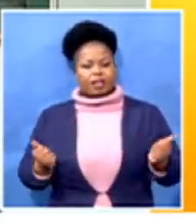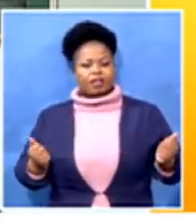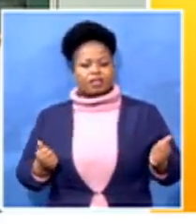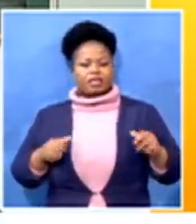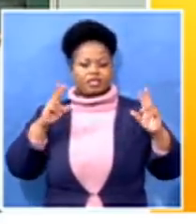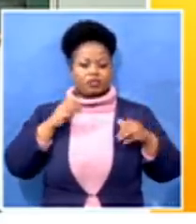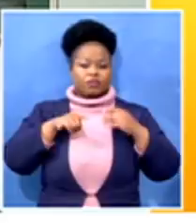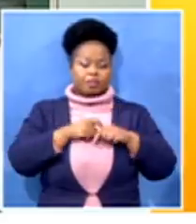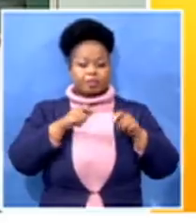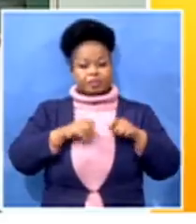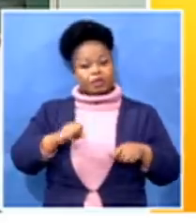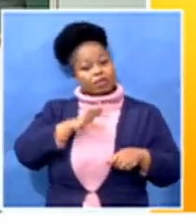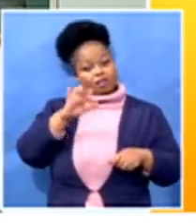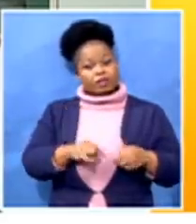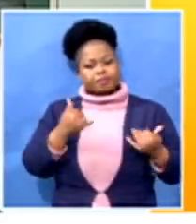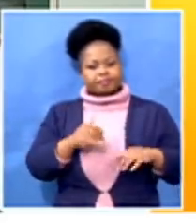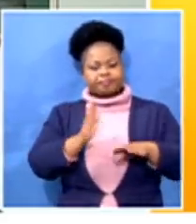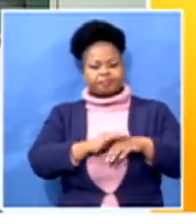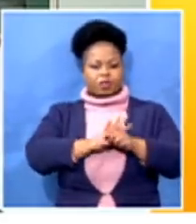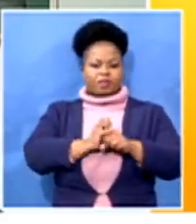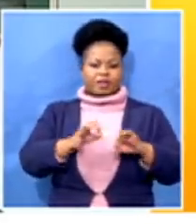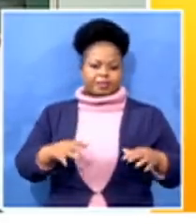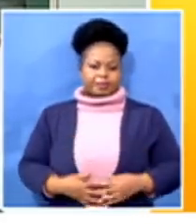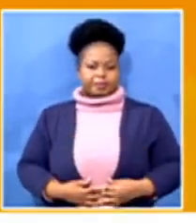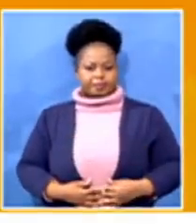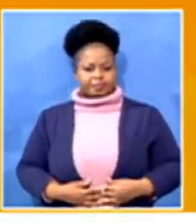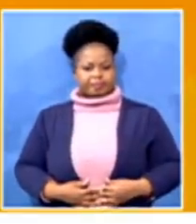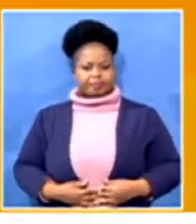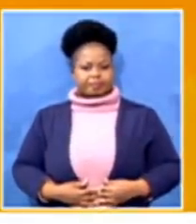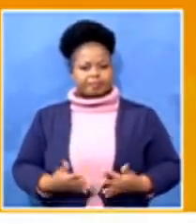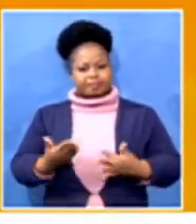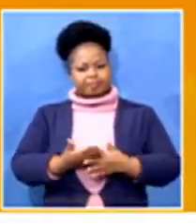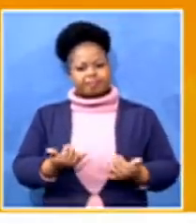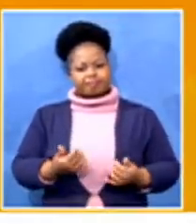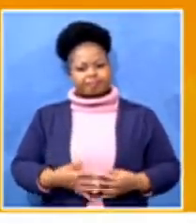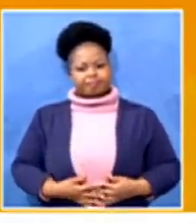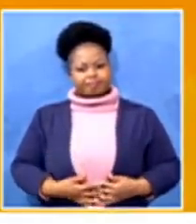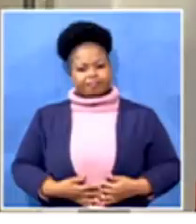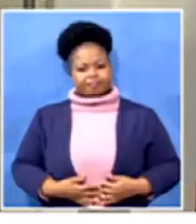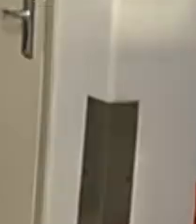South Africans, during the time of COVID-19. Let's take a break. See you after this.